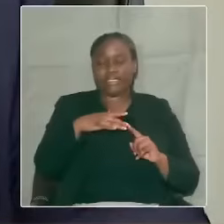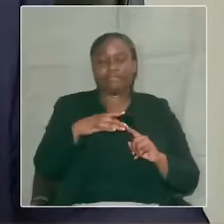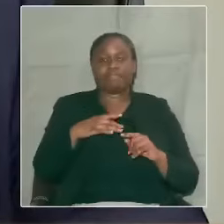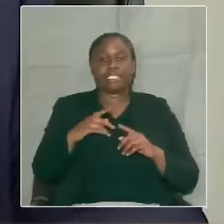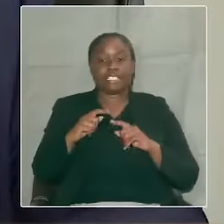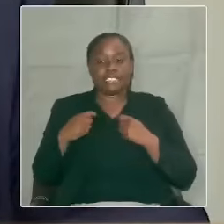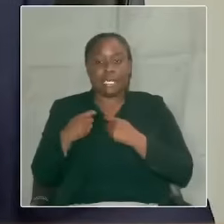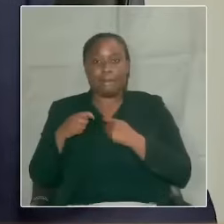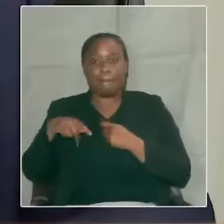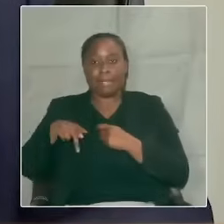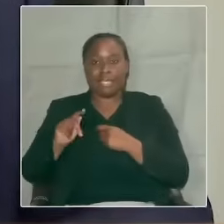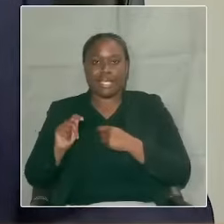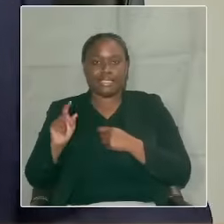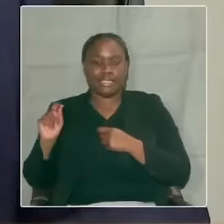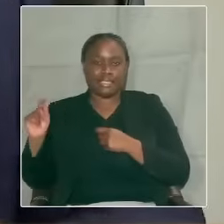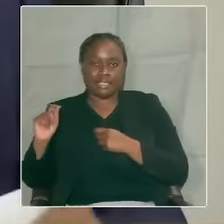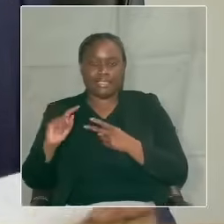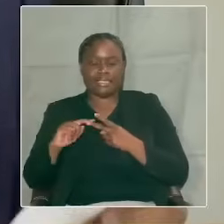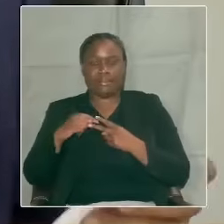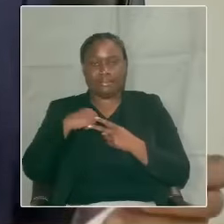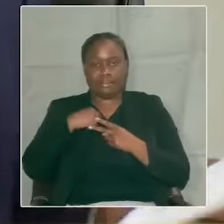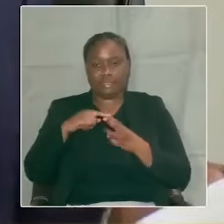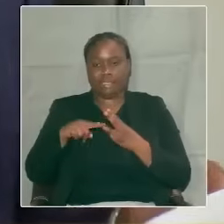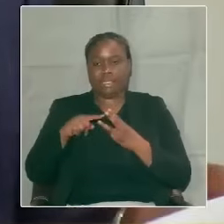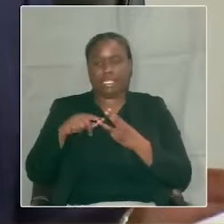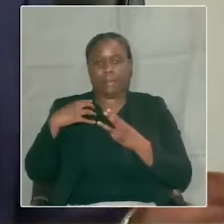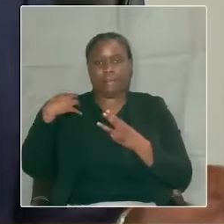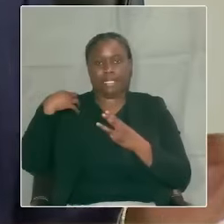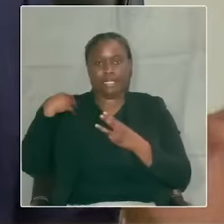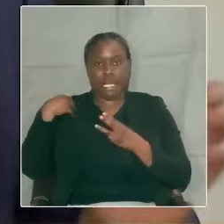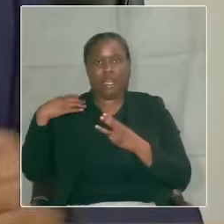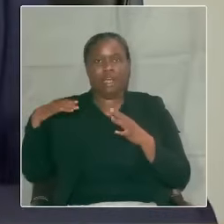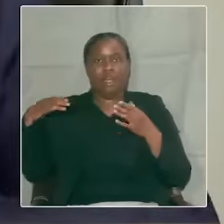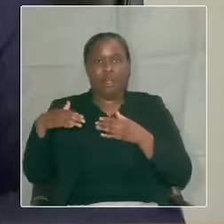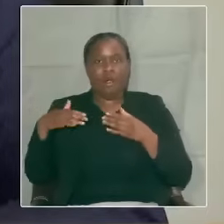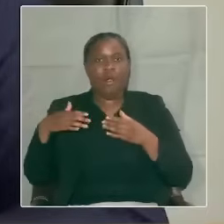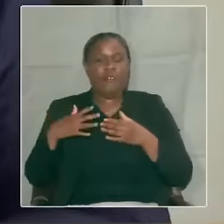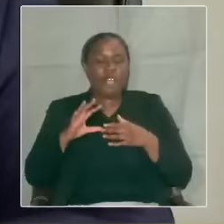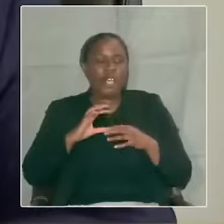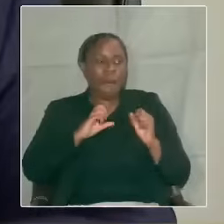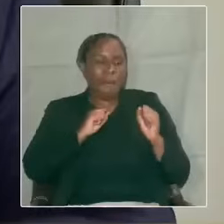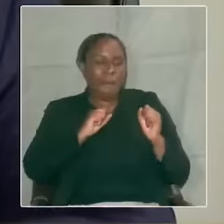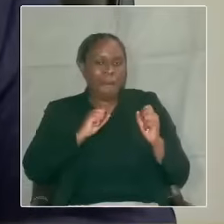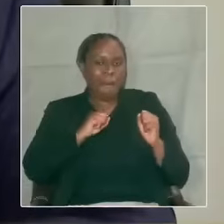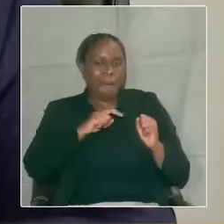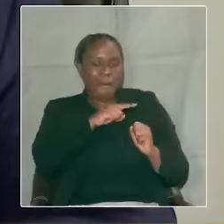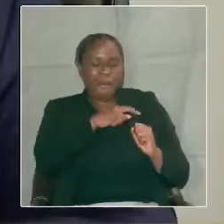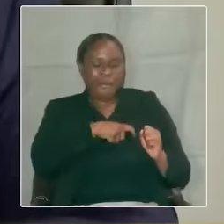with myself and the minister, did brief the president on the work of the team.